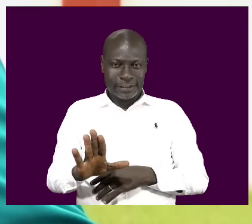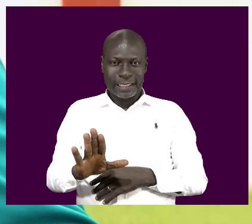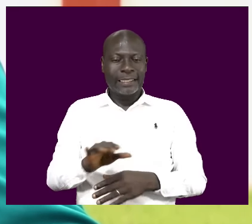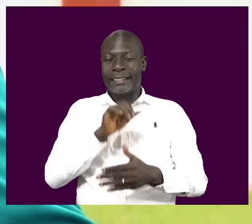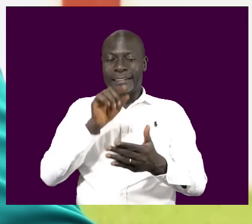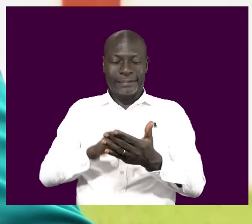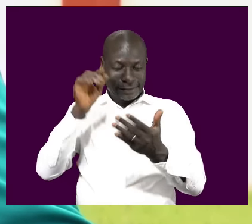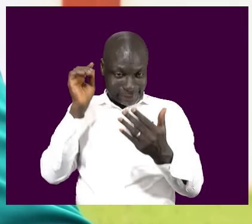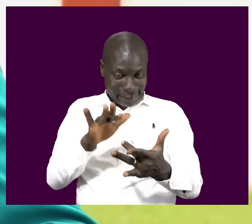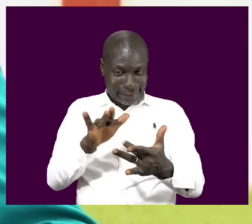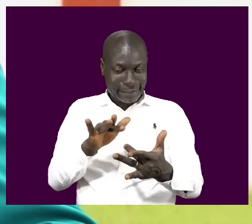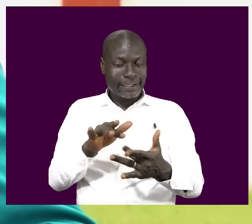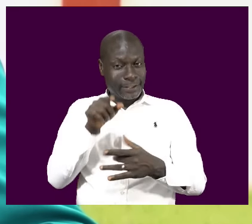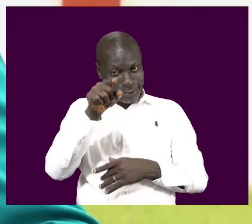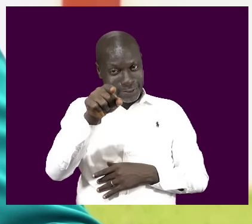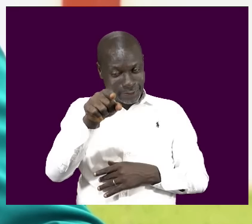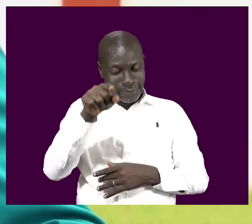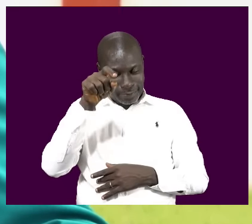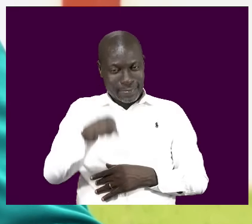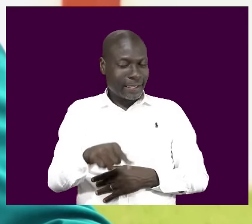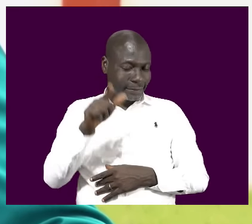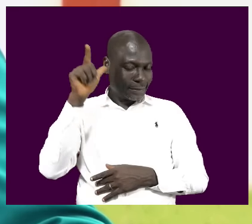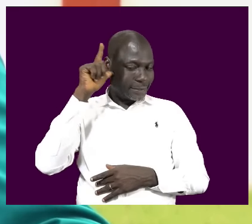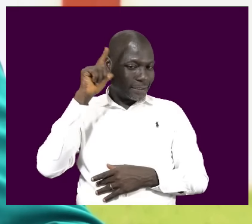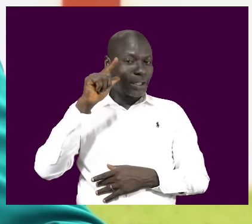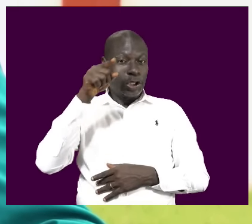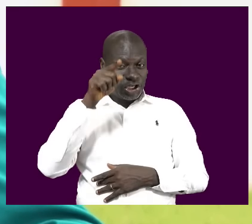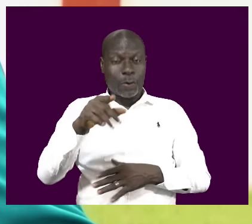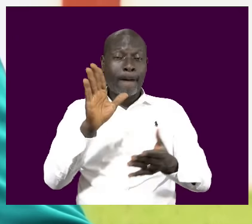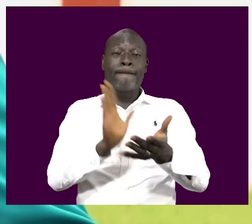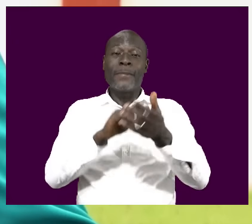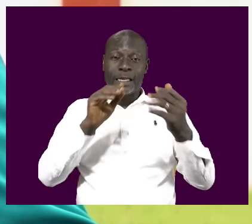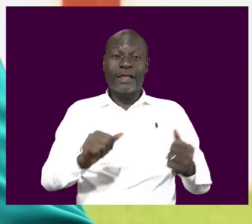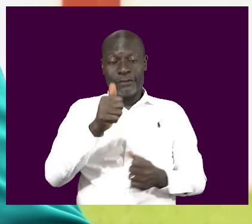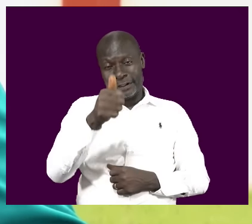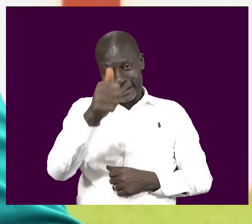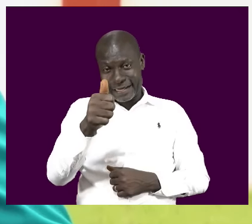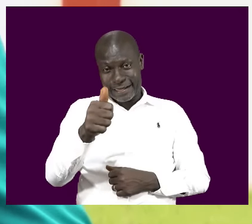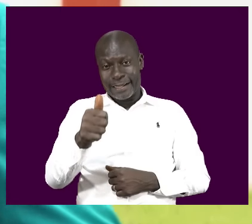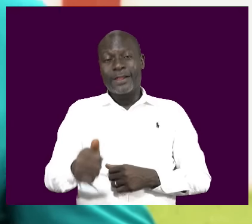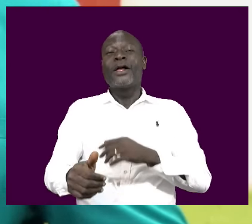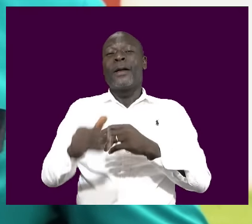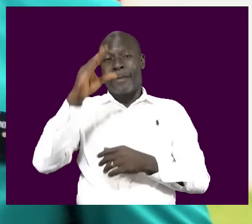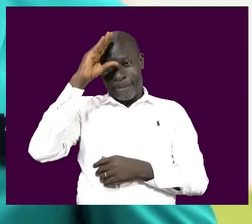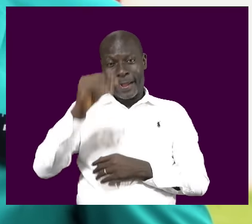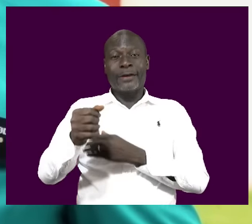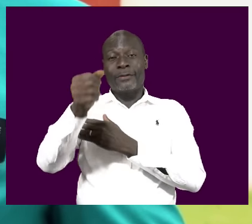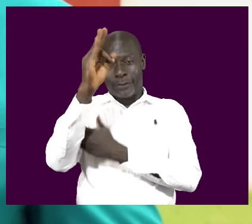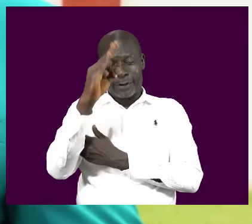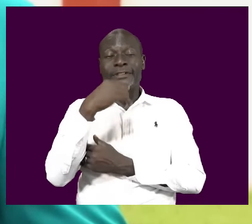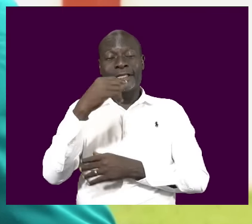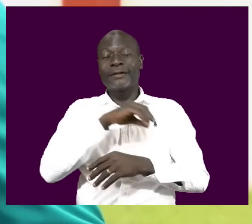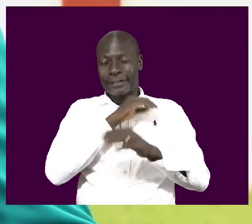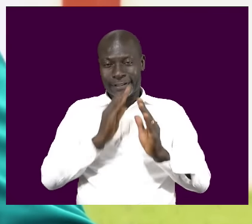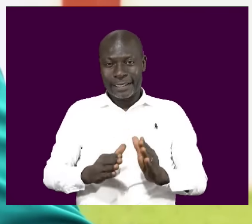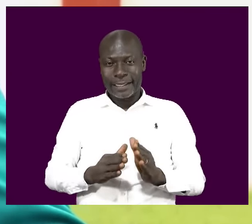eba wo nchen na sara ana wo a wo ji wo tum se wo ye Onyankopon esempakani Now claims that we are Christian, you know.